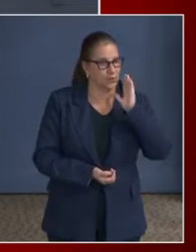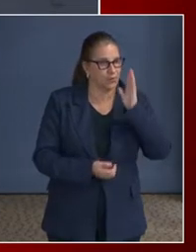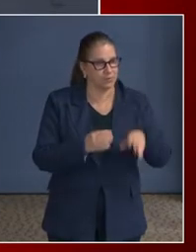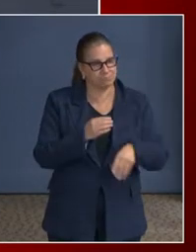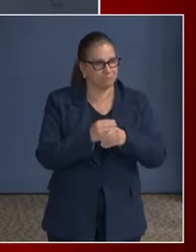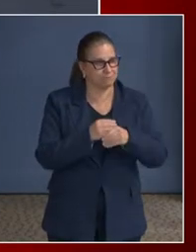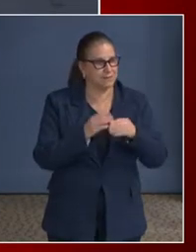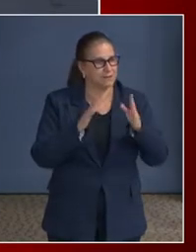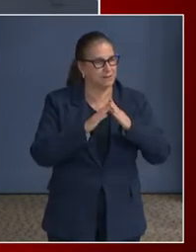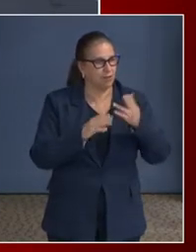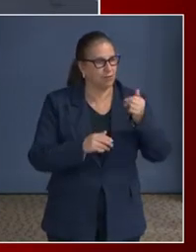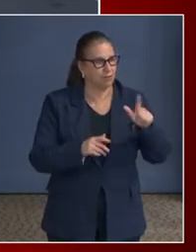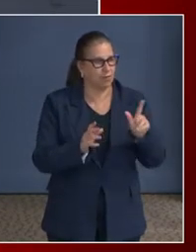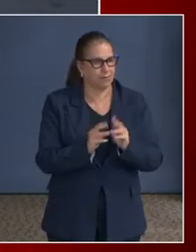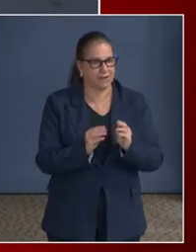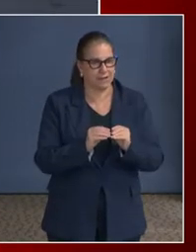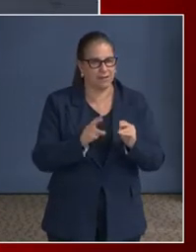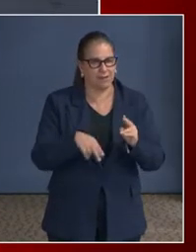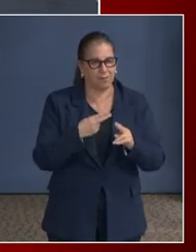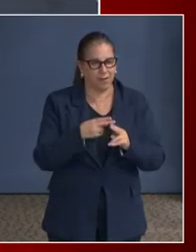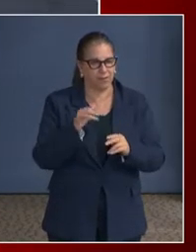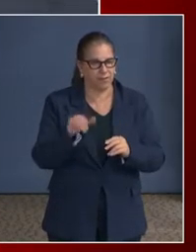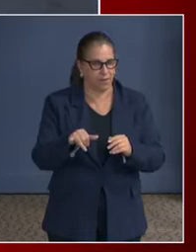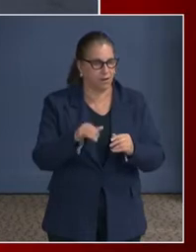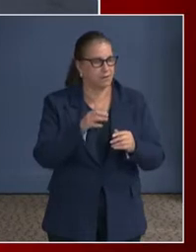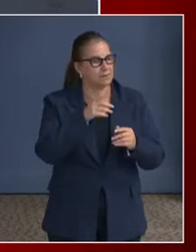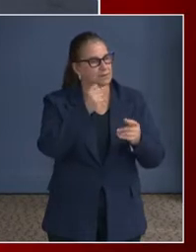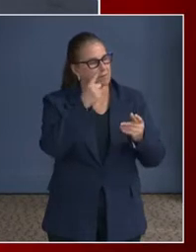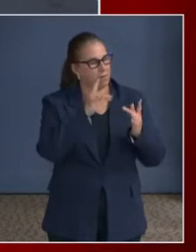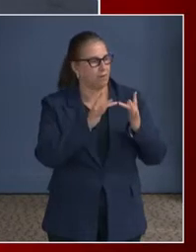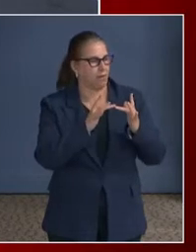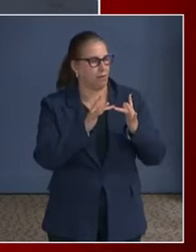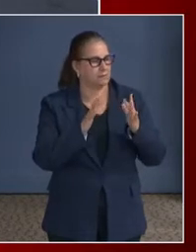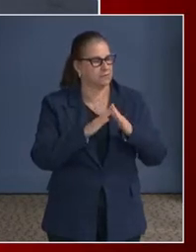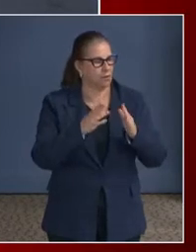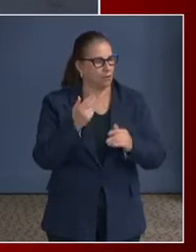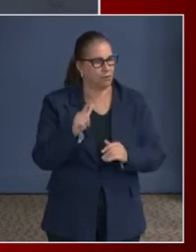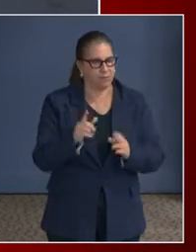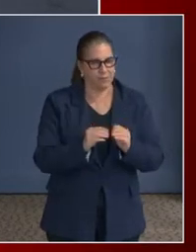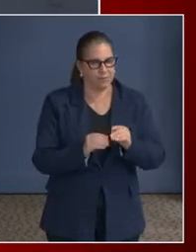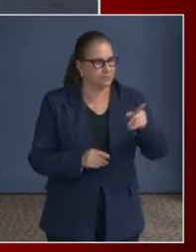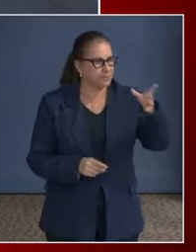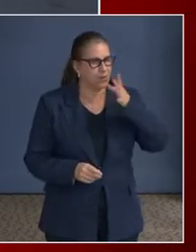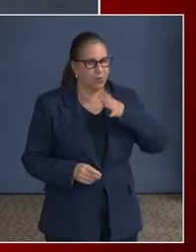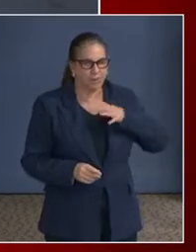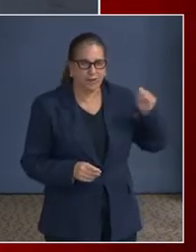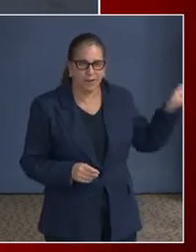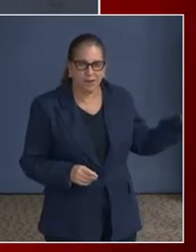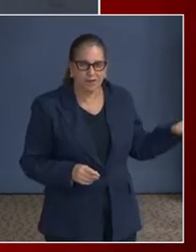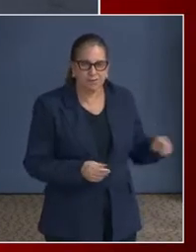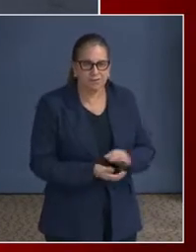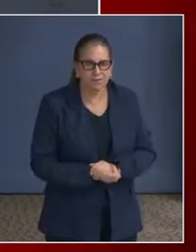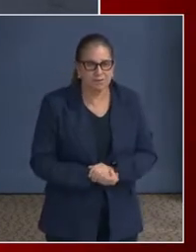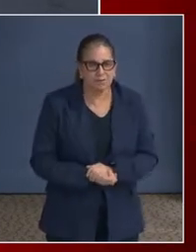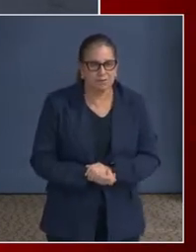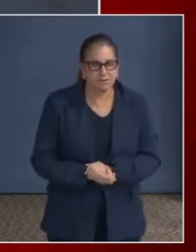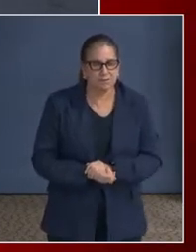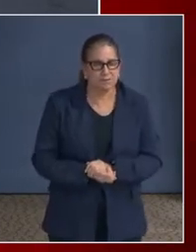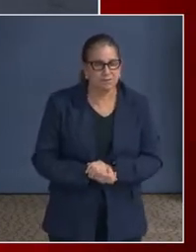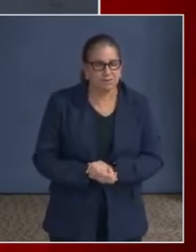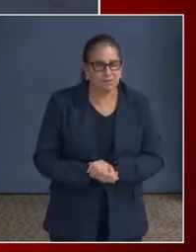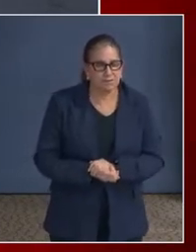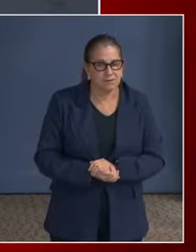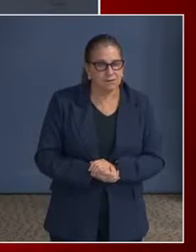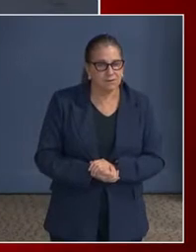kind of timeline to when you'd like these questions to be answered and when you might? I would like the frequently asked questions to get out